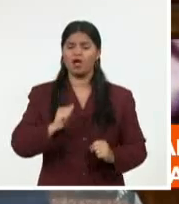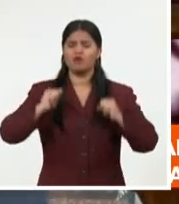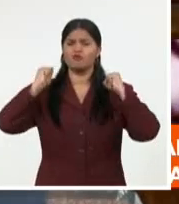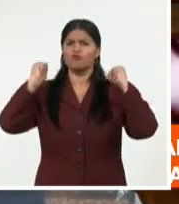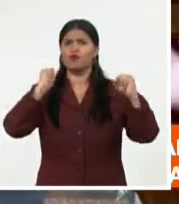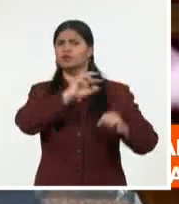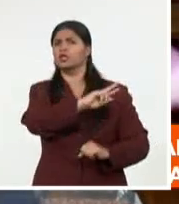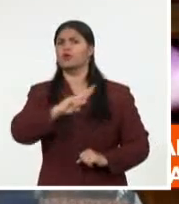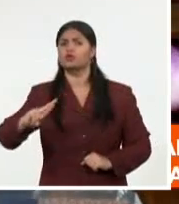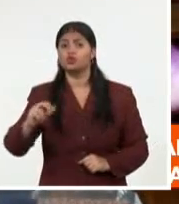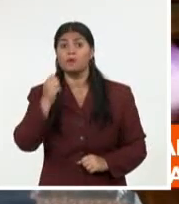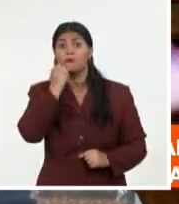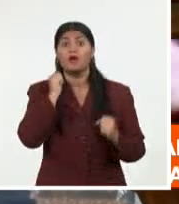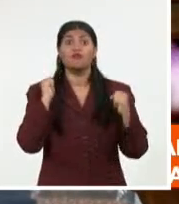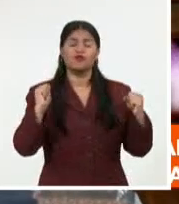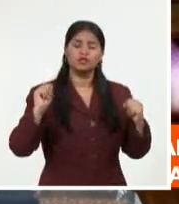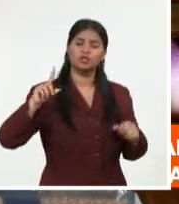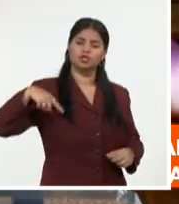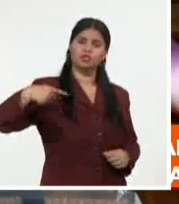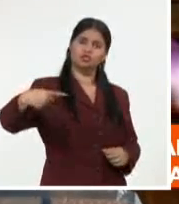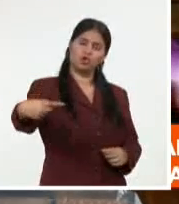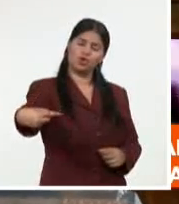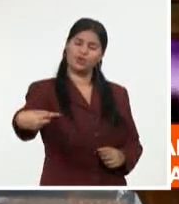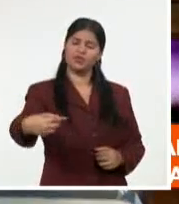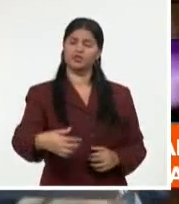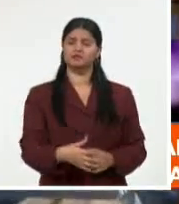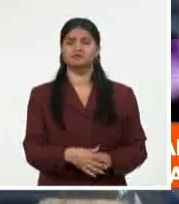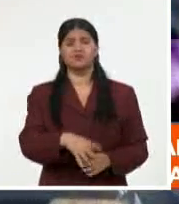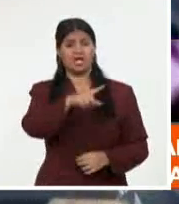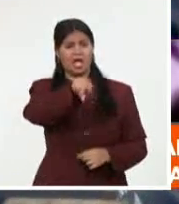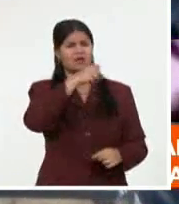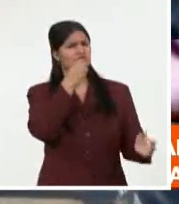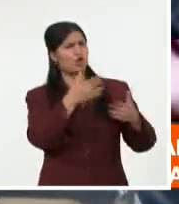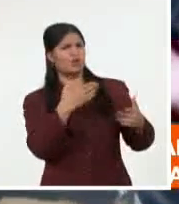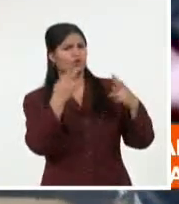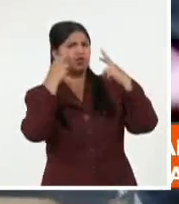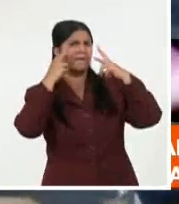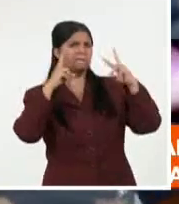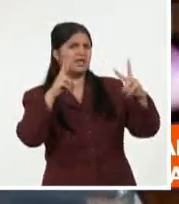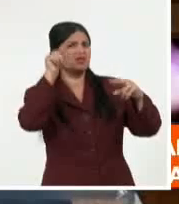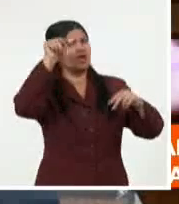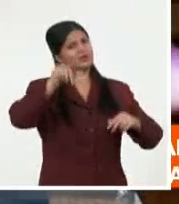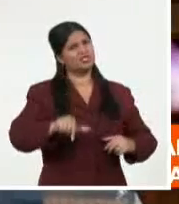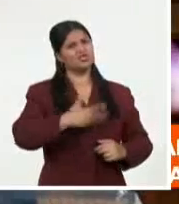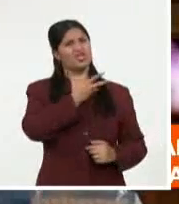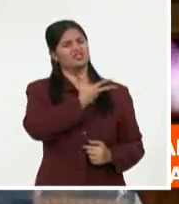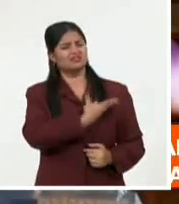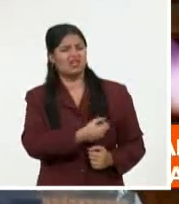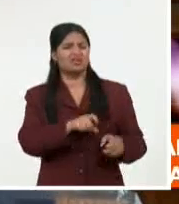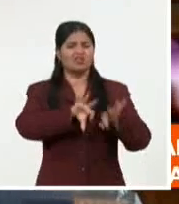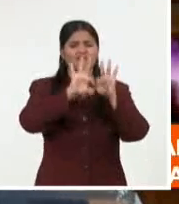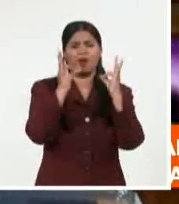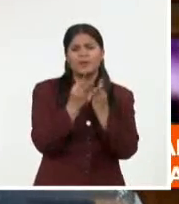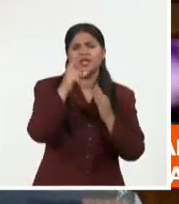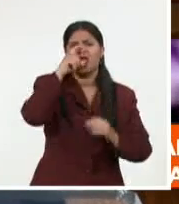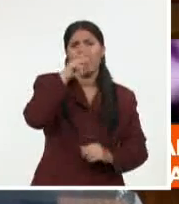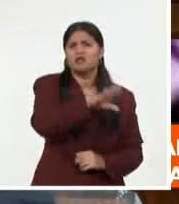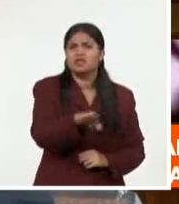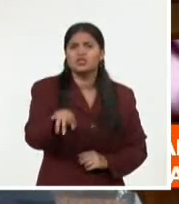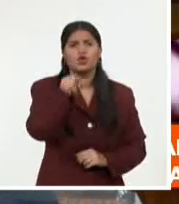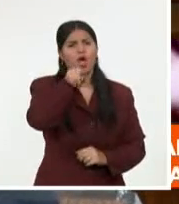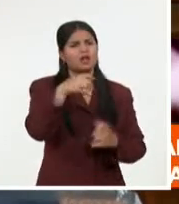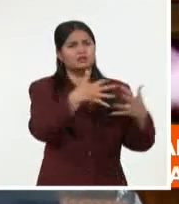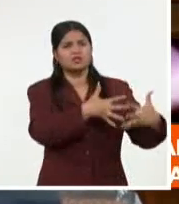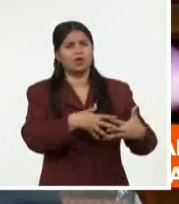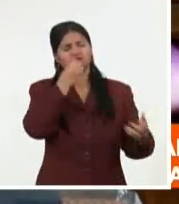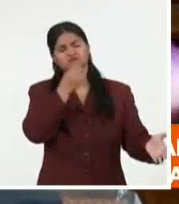revolución cubana sin importar el costo que ello tenga para nuestro pueblo. Over the past 3 years, Cuba, just